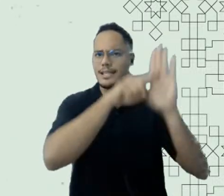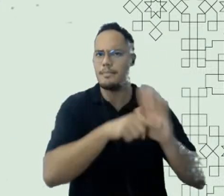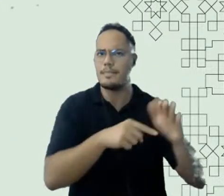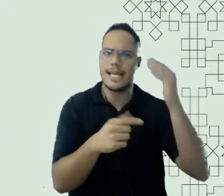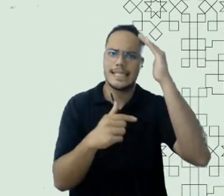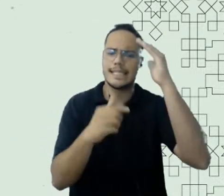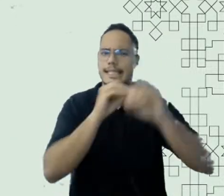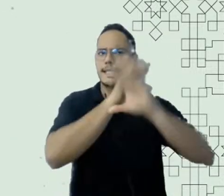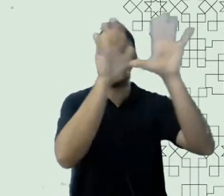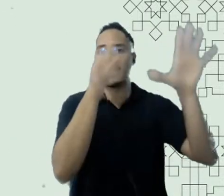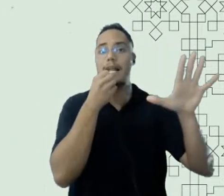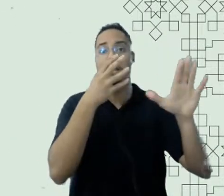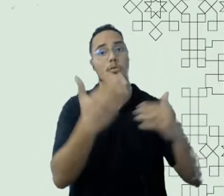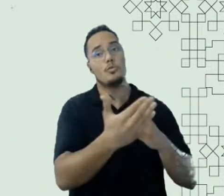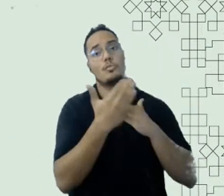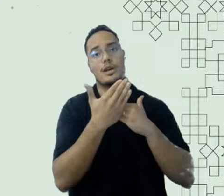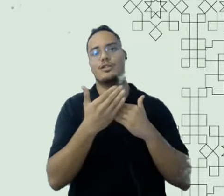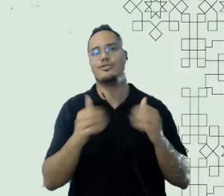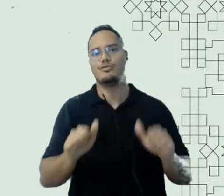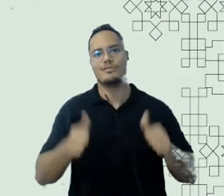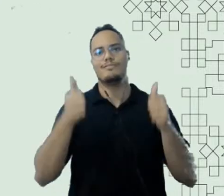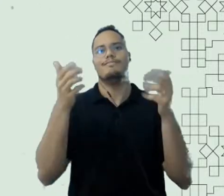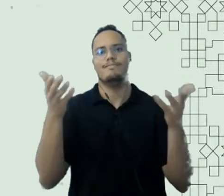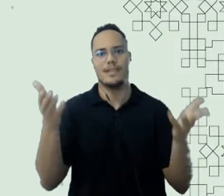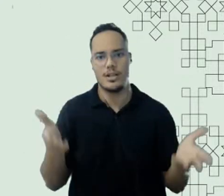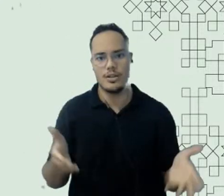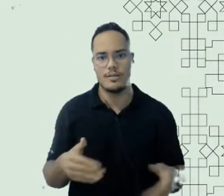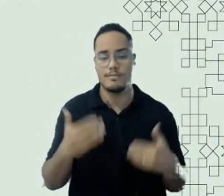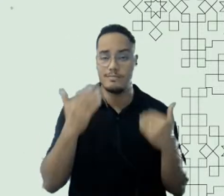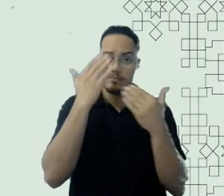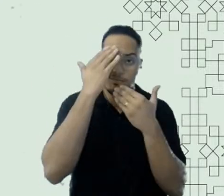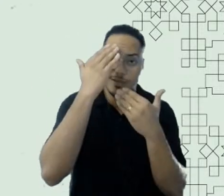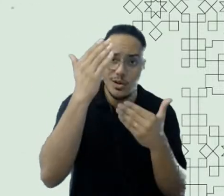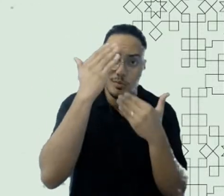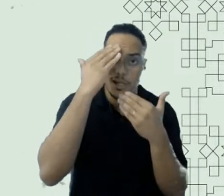brilliant speech today, presentation, because